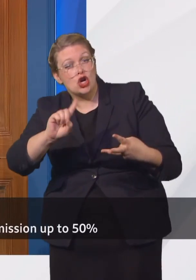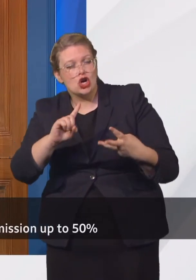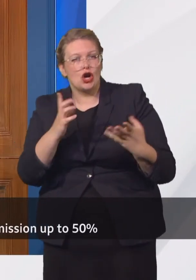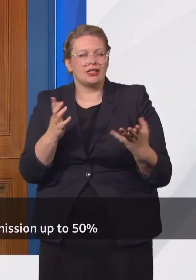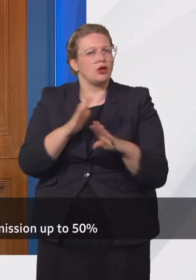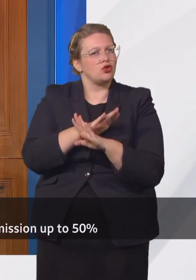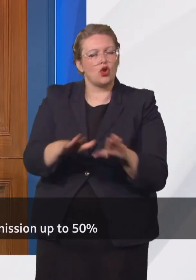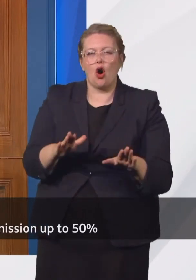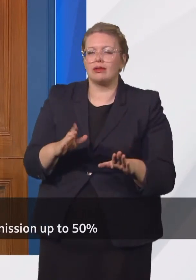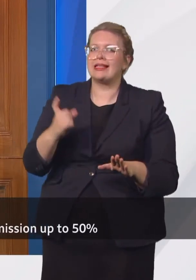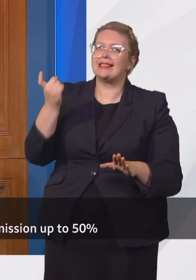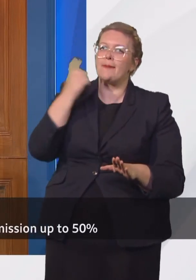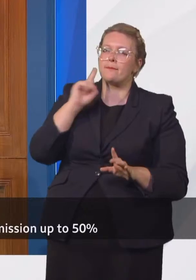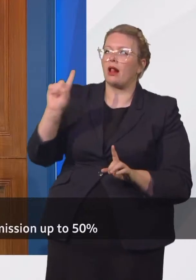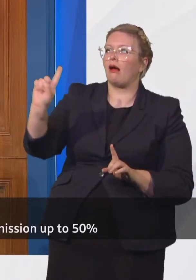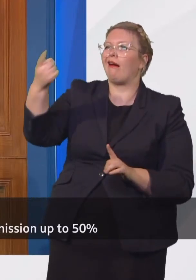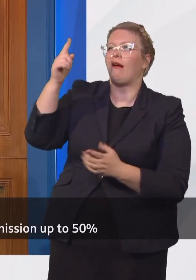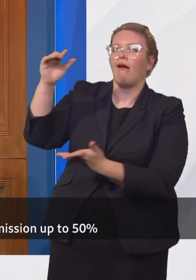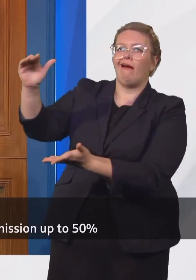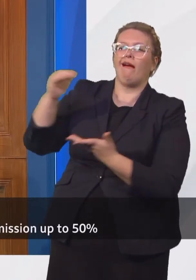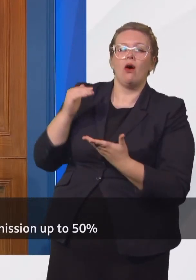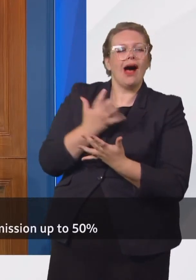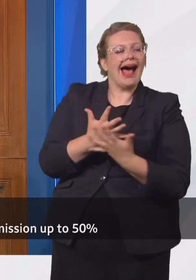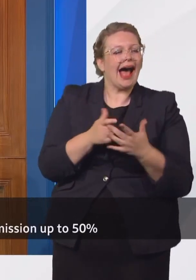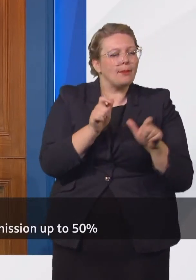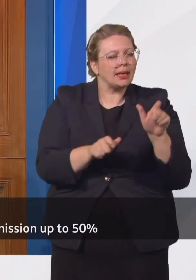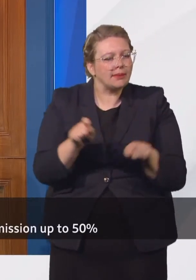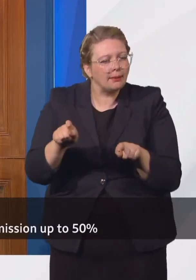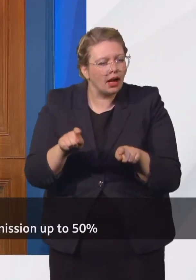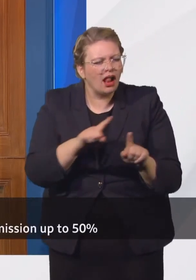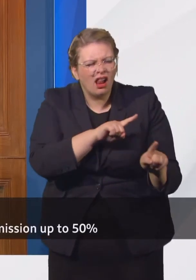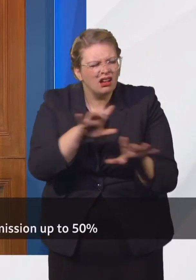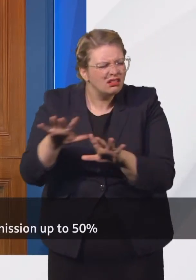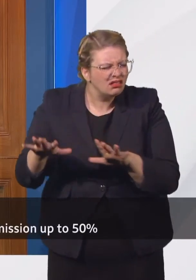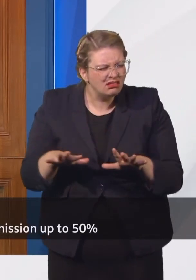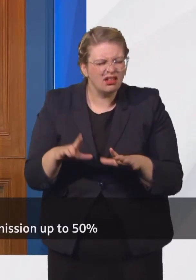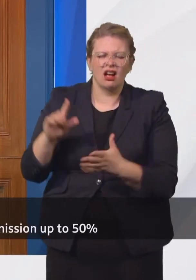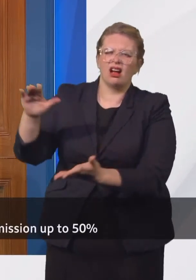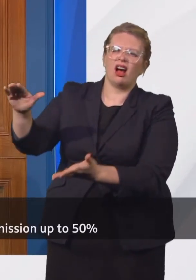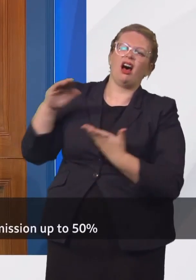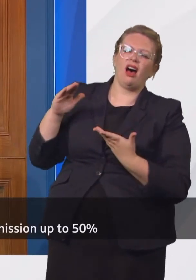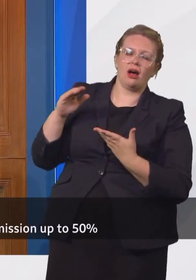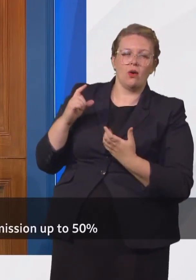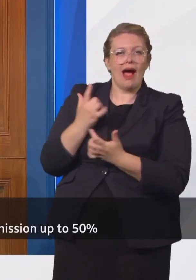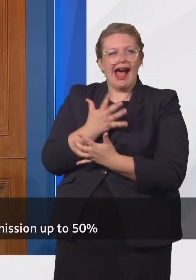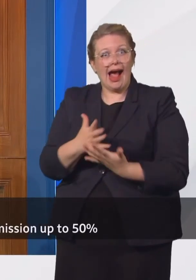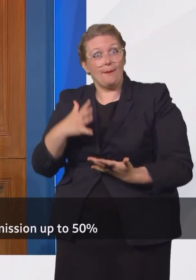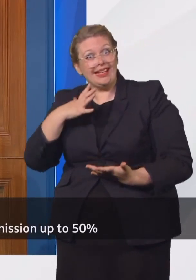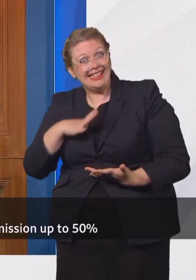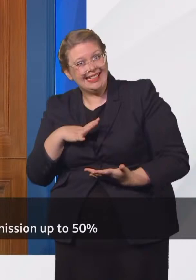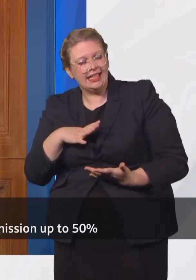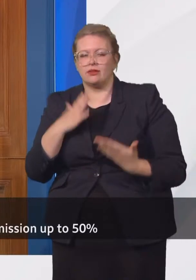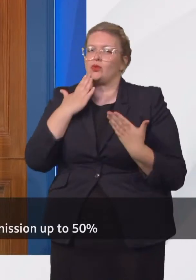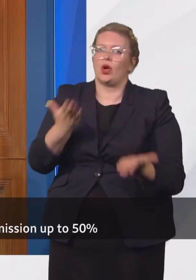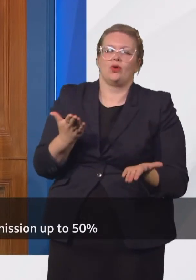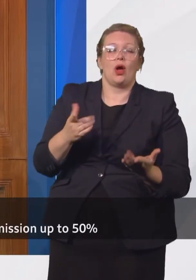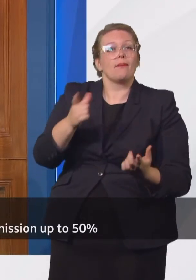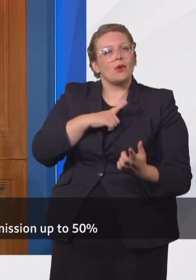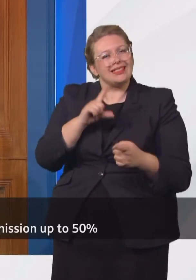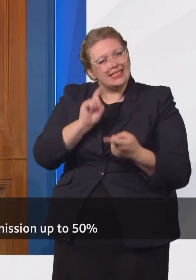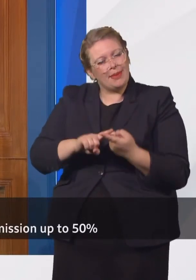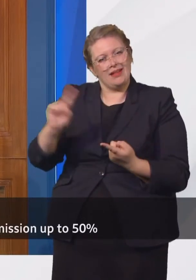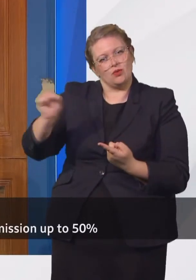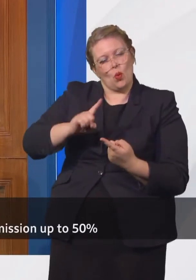not as simple as case as just counting up the heads in the UK and going, well, you've got too much. It may be more subtle than that.